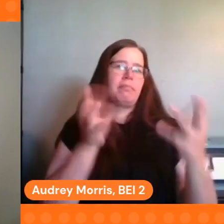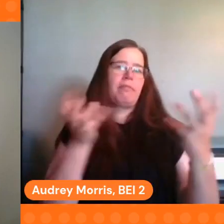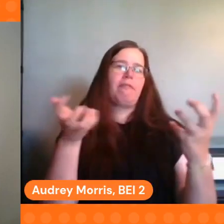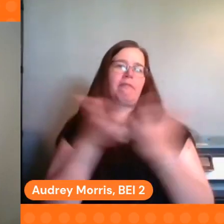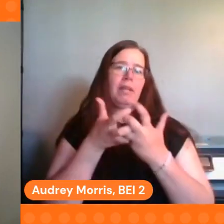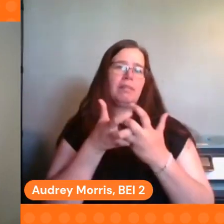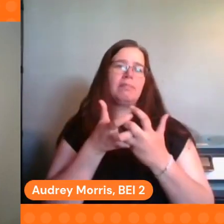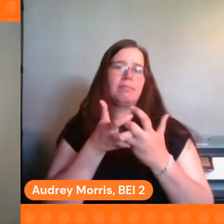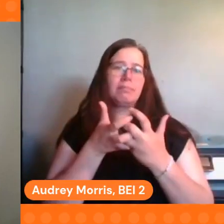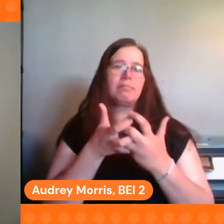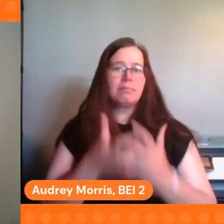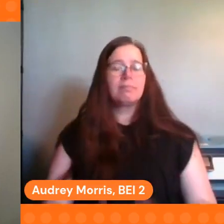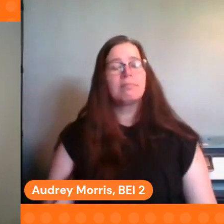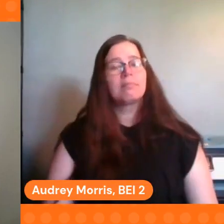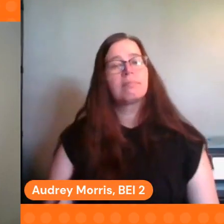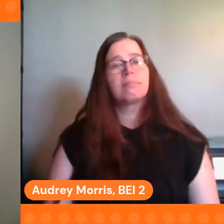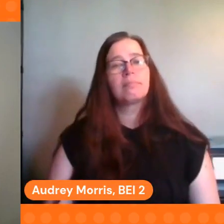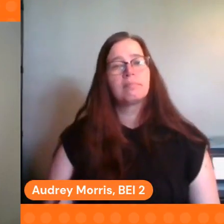together.